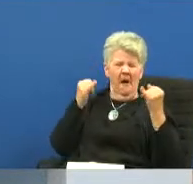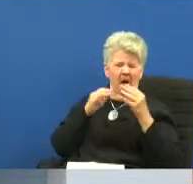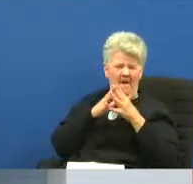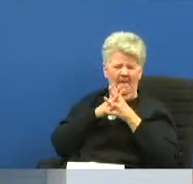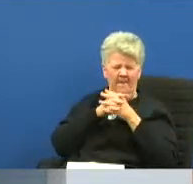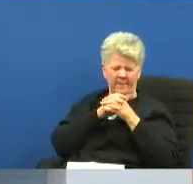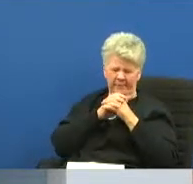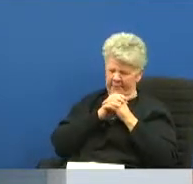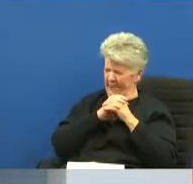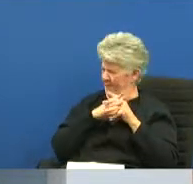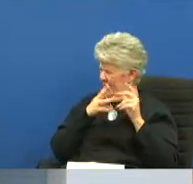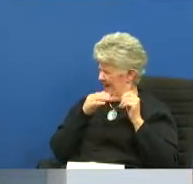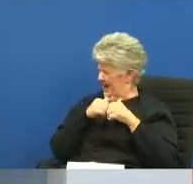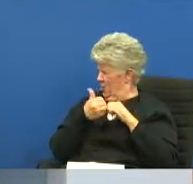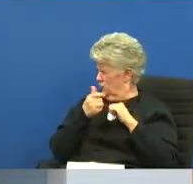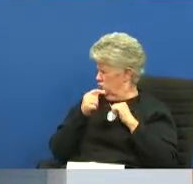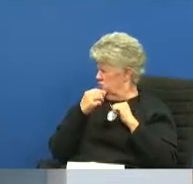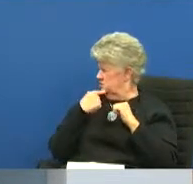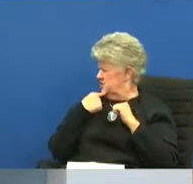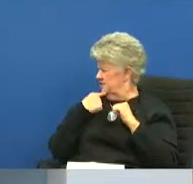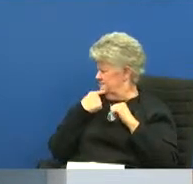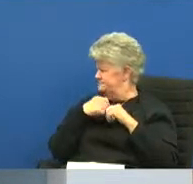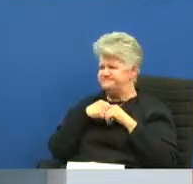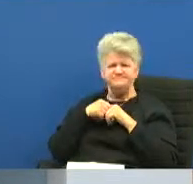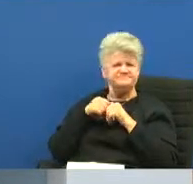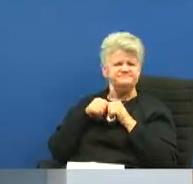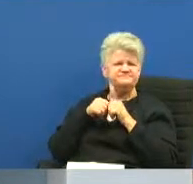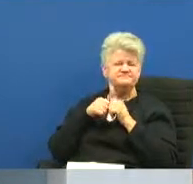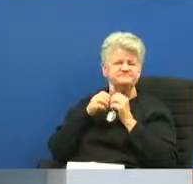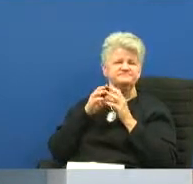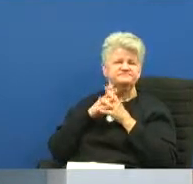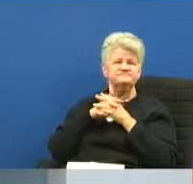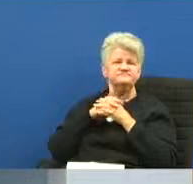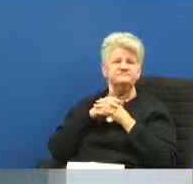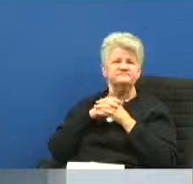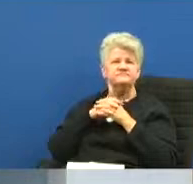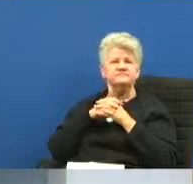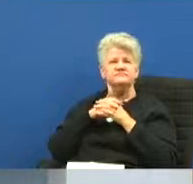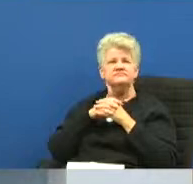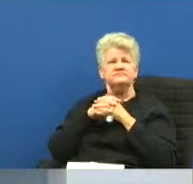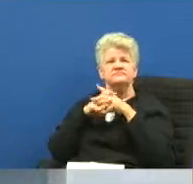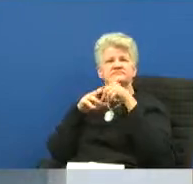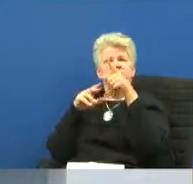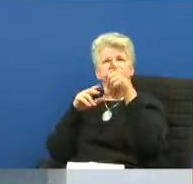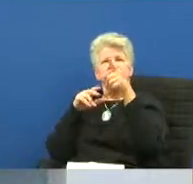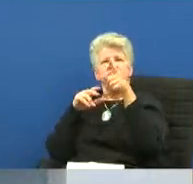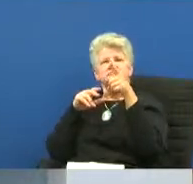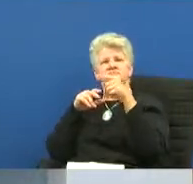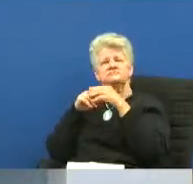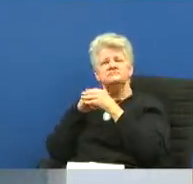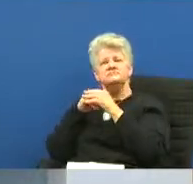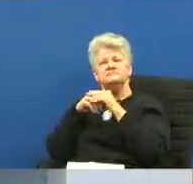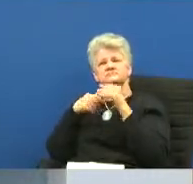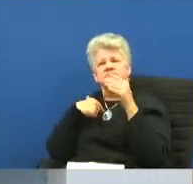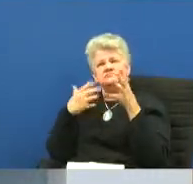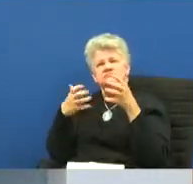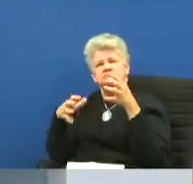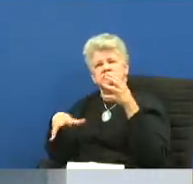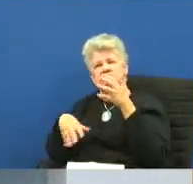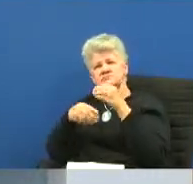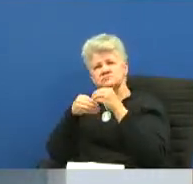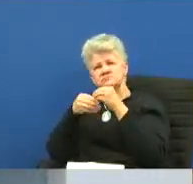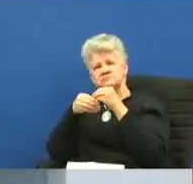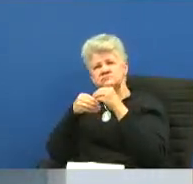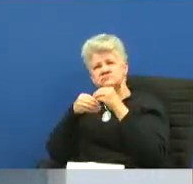I guess, let me You want to ask Tom? Mr. Ryan. Yes, please. Yeah, if I may, I want to add, there